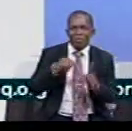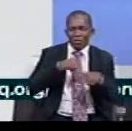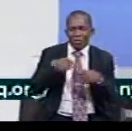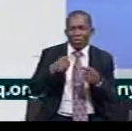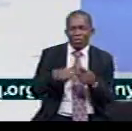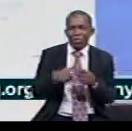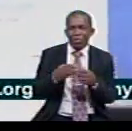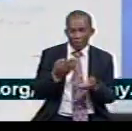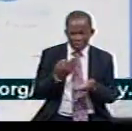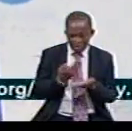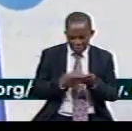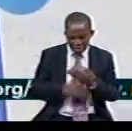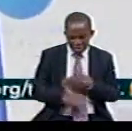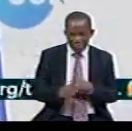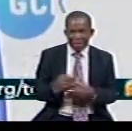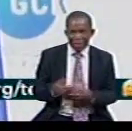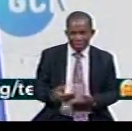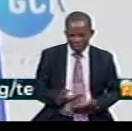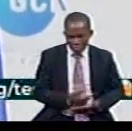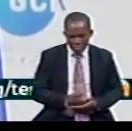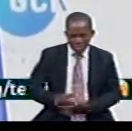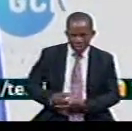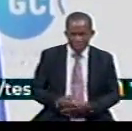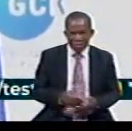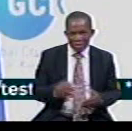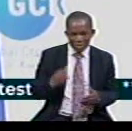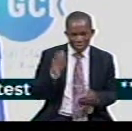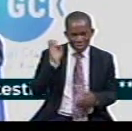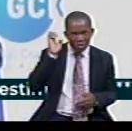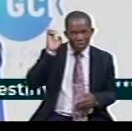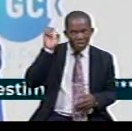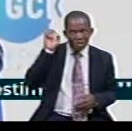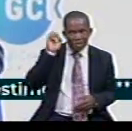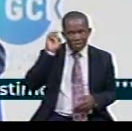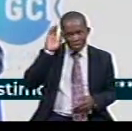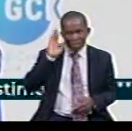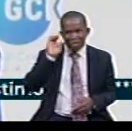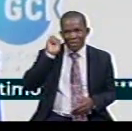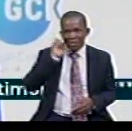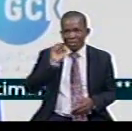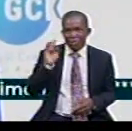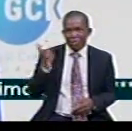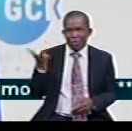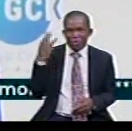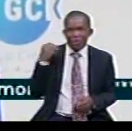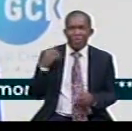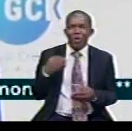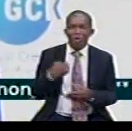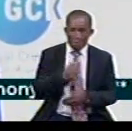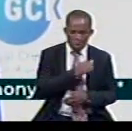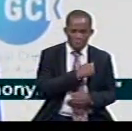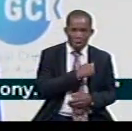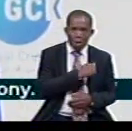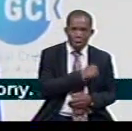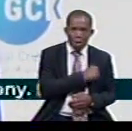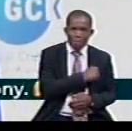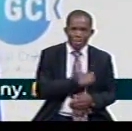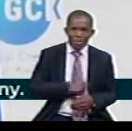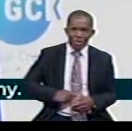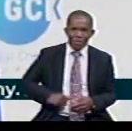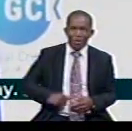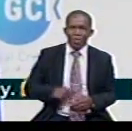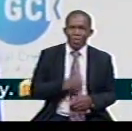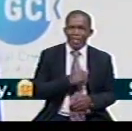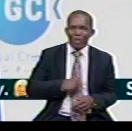upon. After the operation there was much pain in the stomach. She went back to the